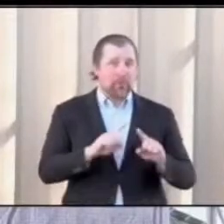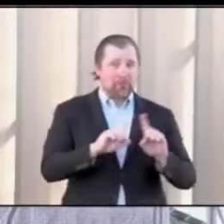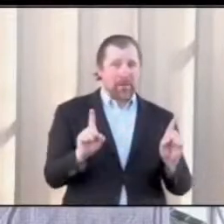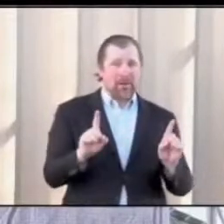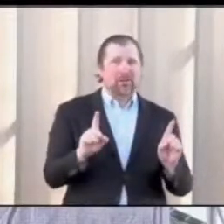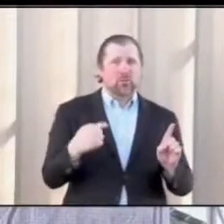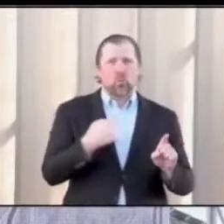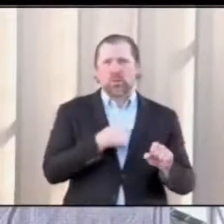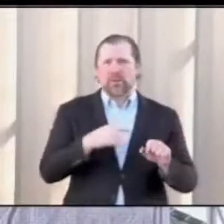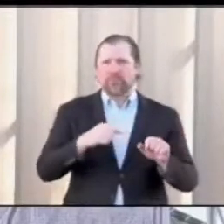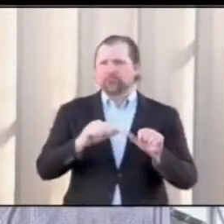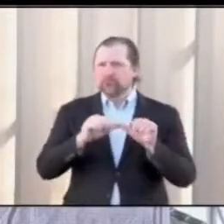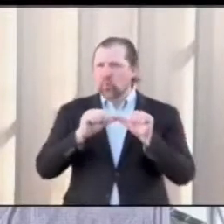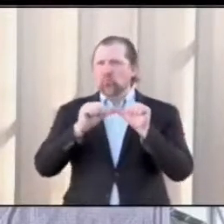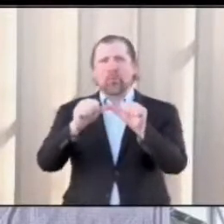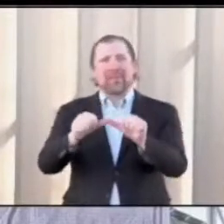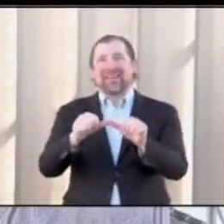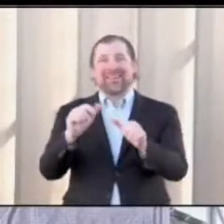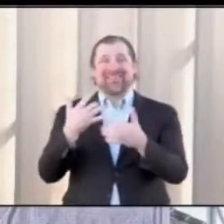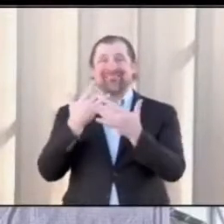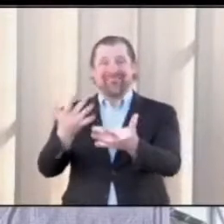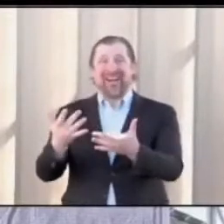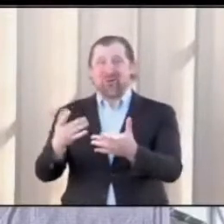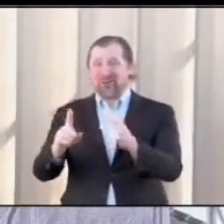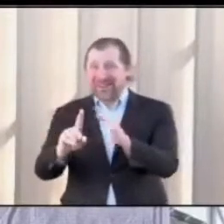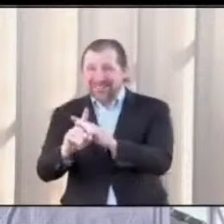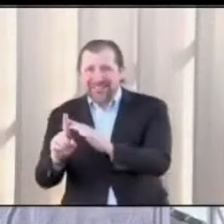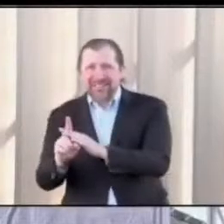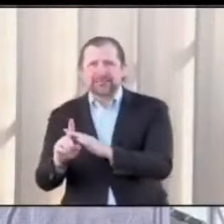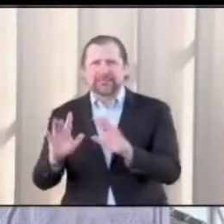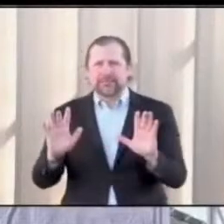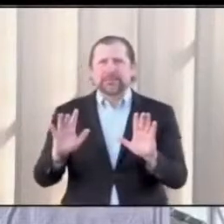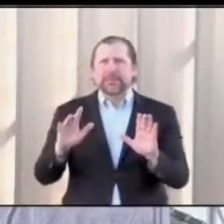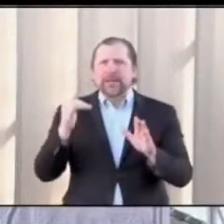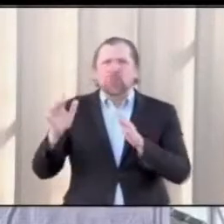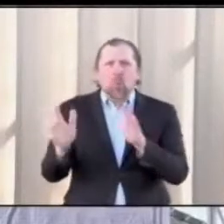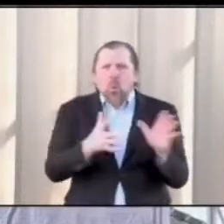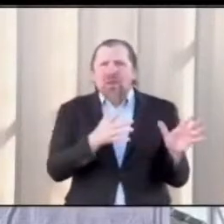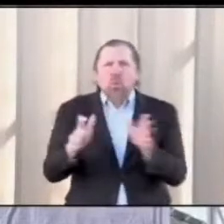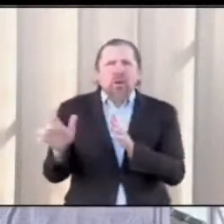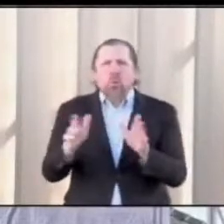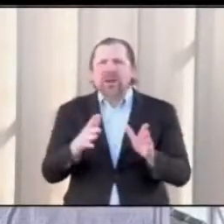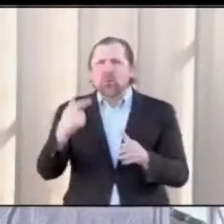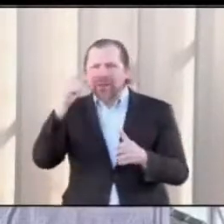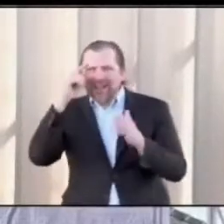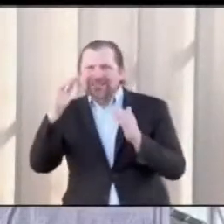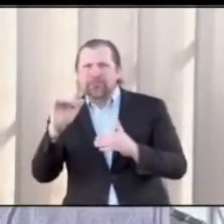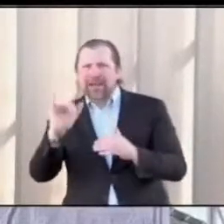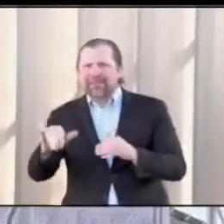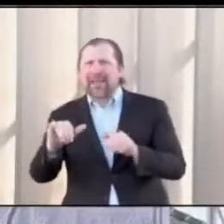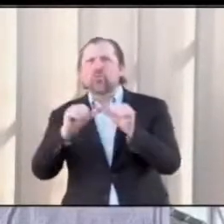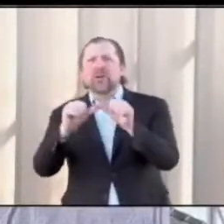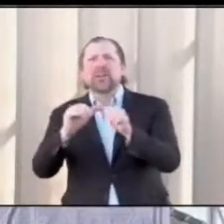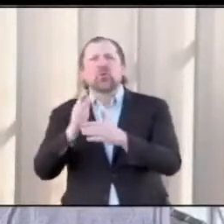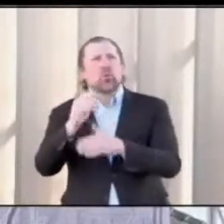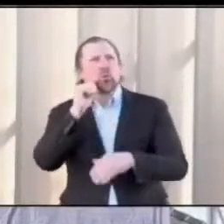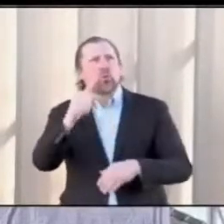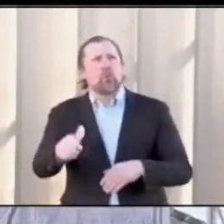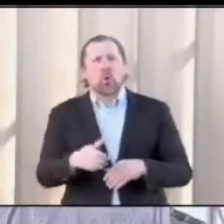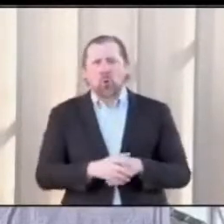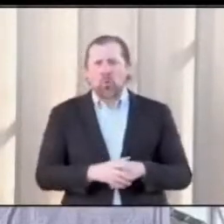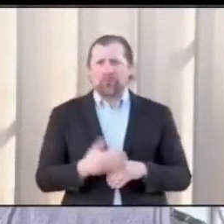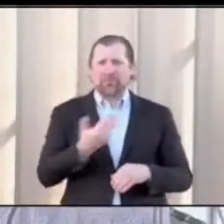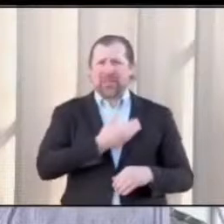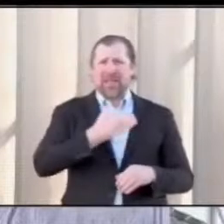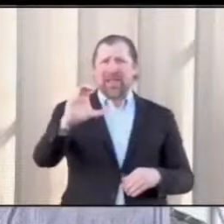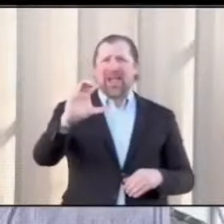we remain in the midst of an active fire incident. Red flag and extreme weather conditions are expected to persist through tomorrow, and crews